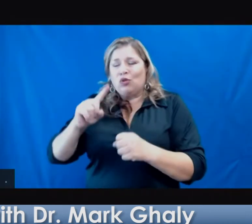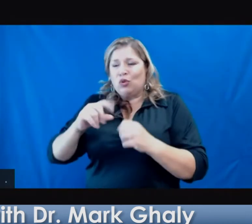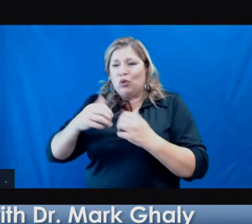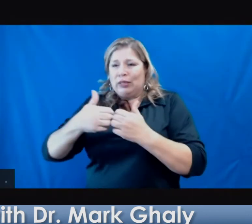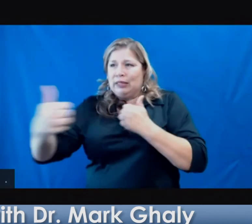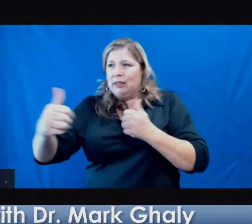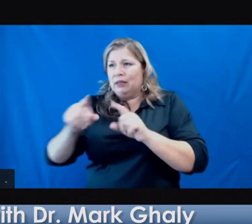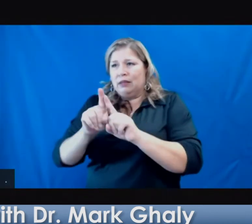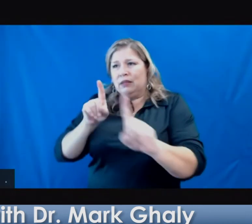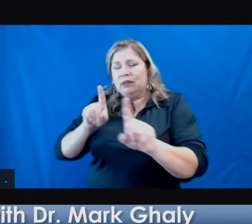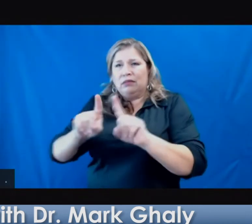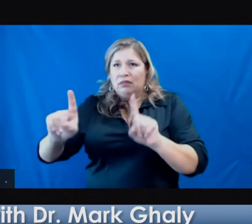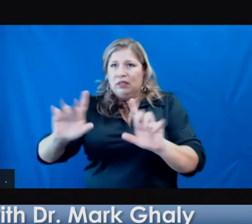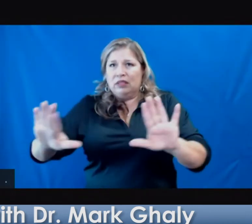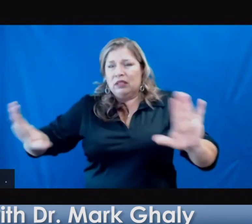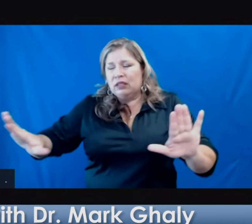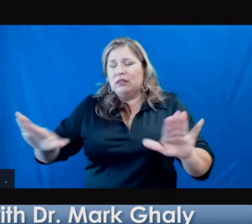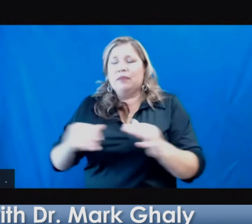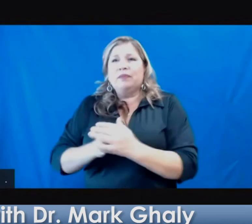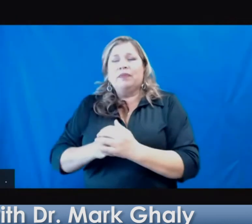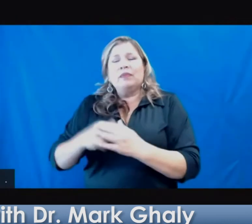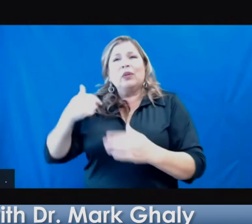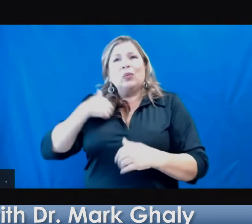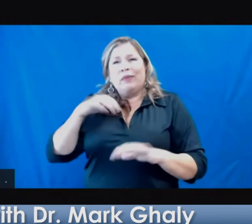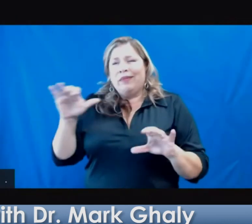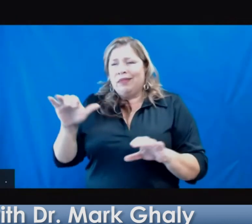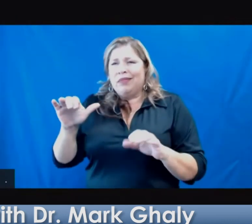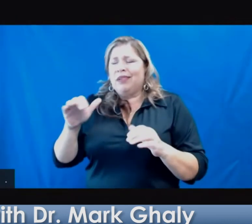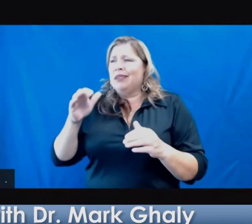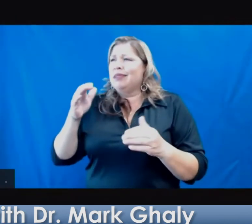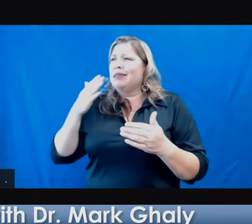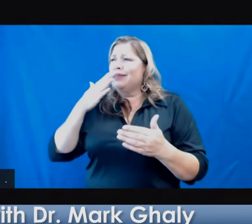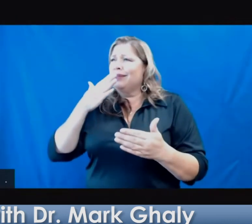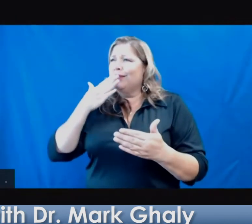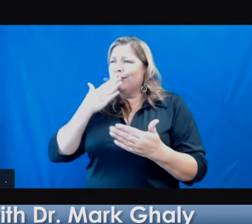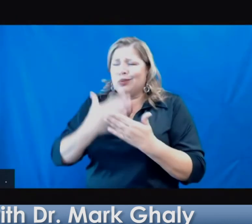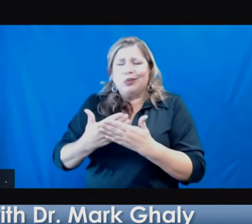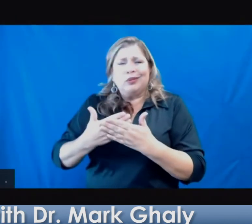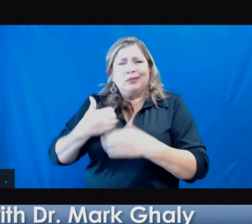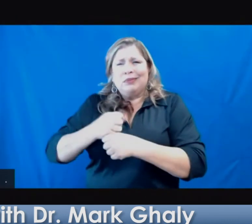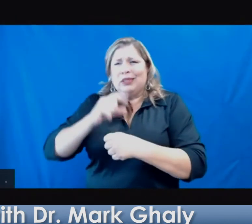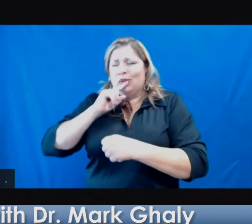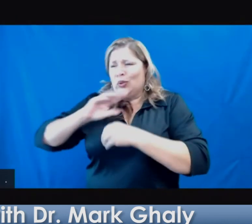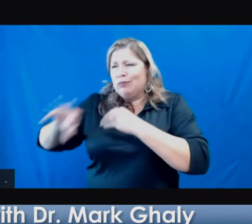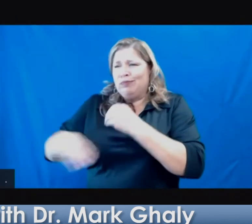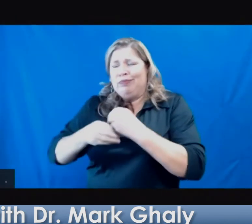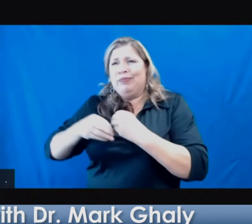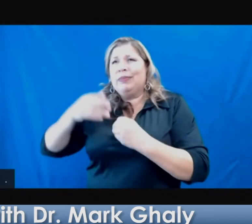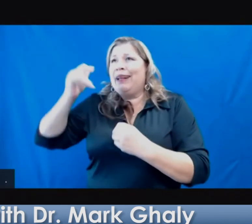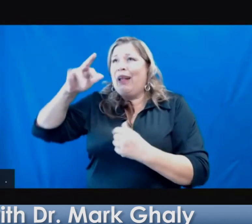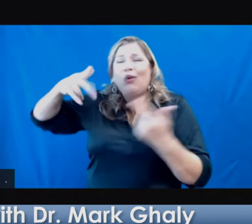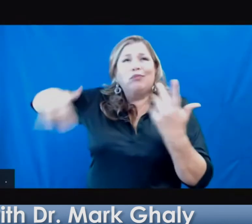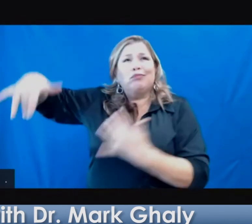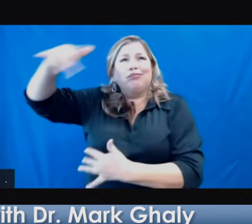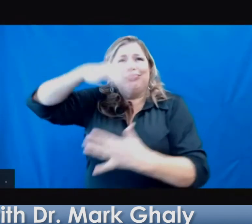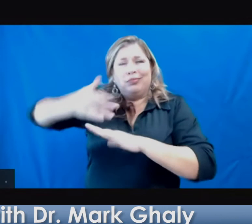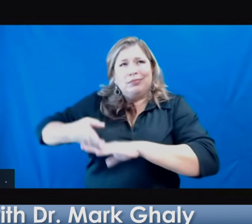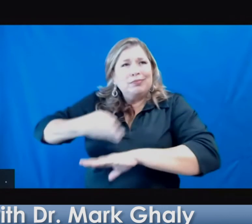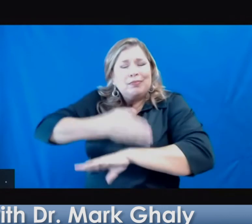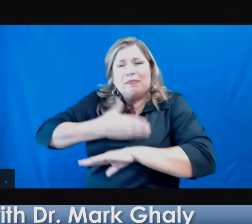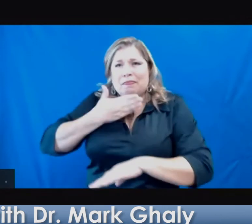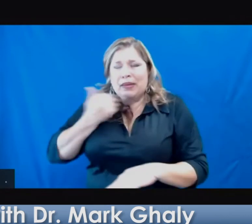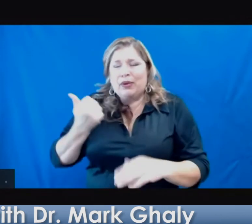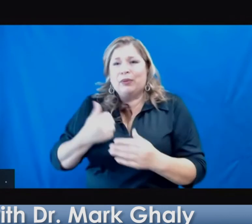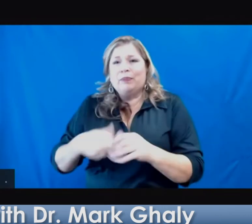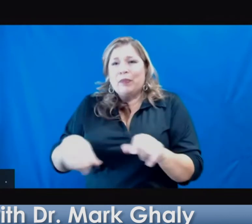create important augmentations to ventilation, all of those things help reduce the risk. And then on top of that, being